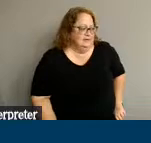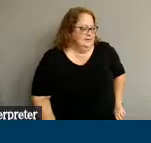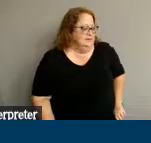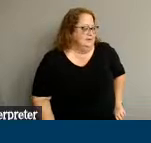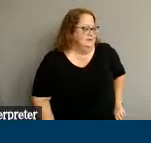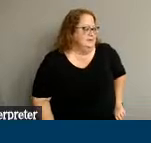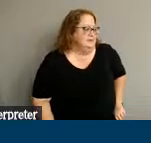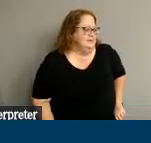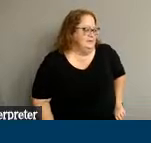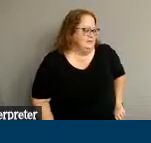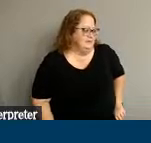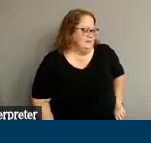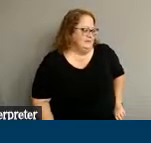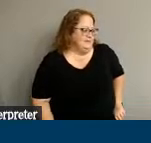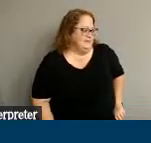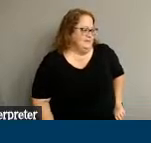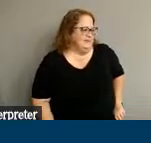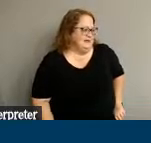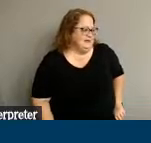Yeah.